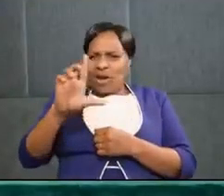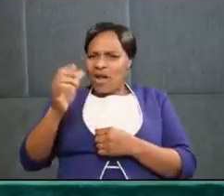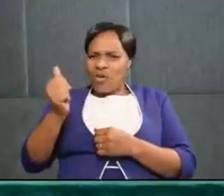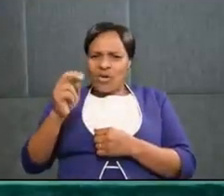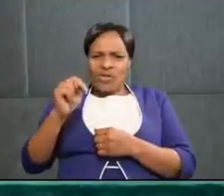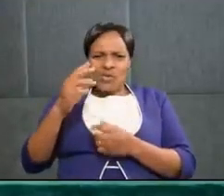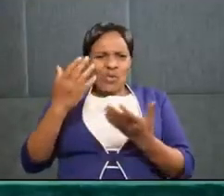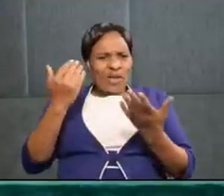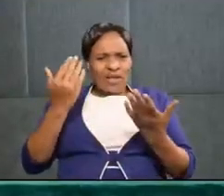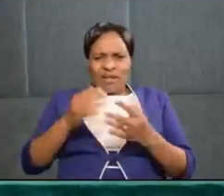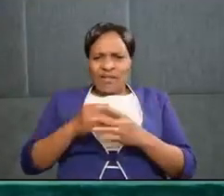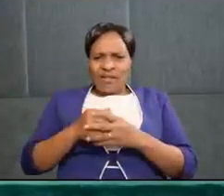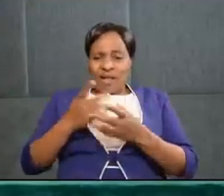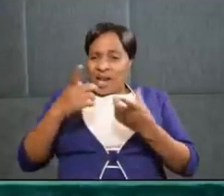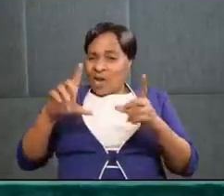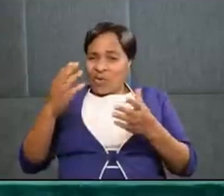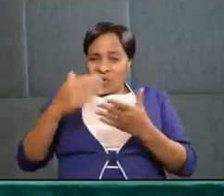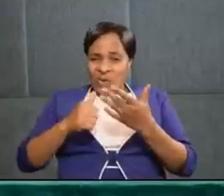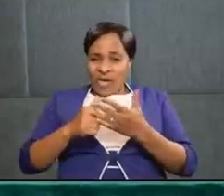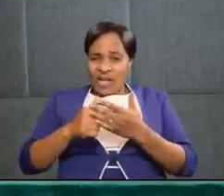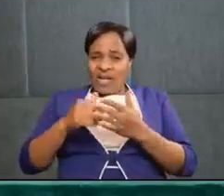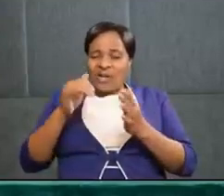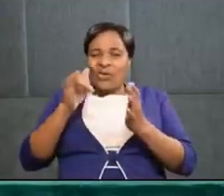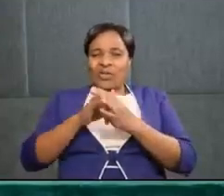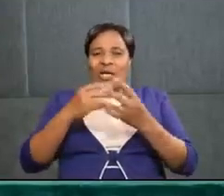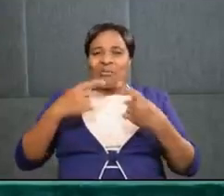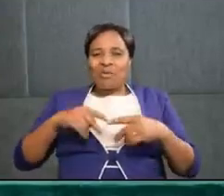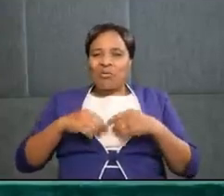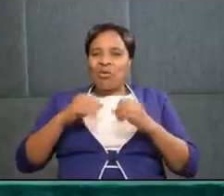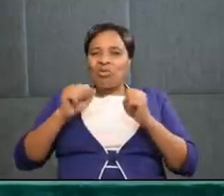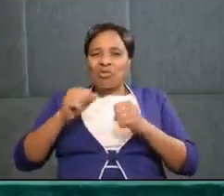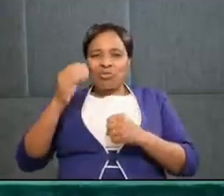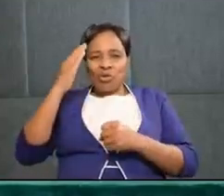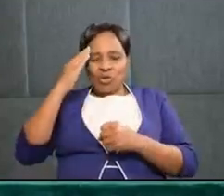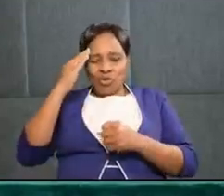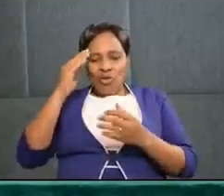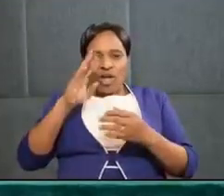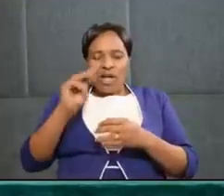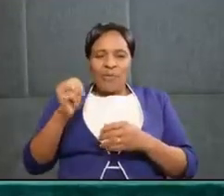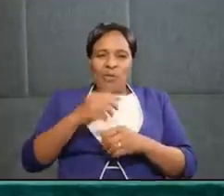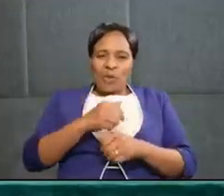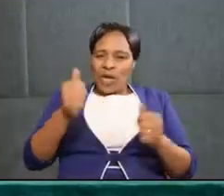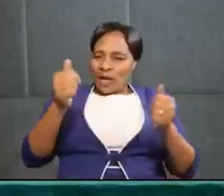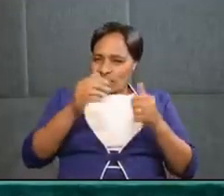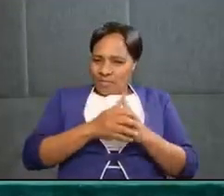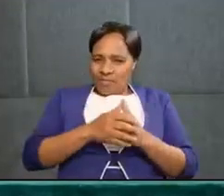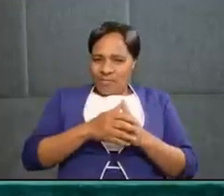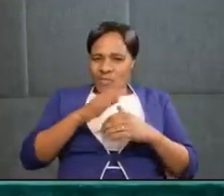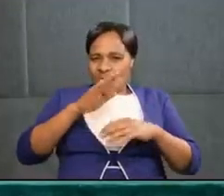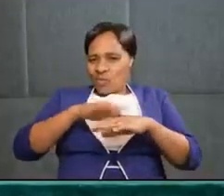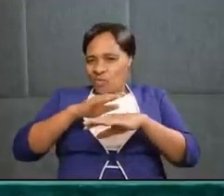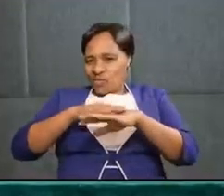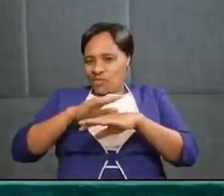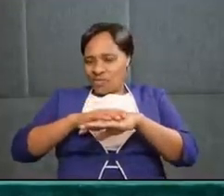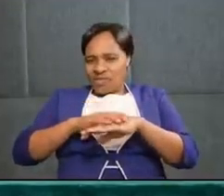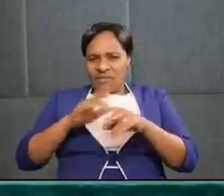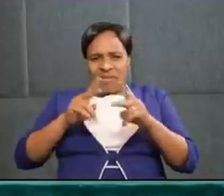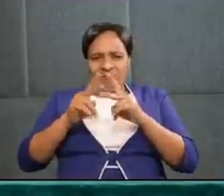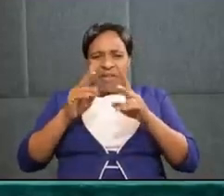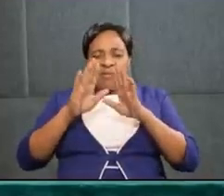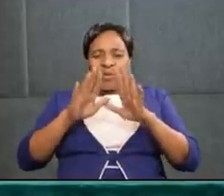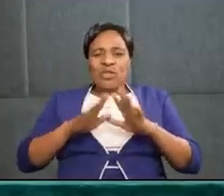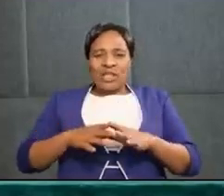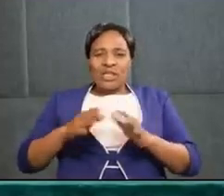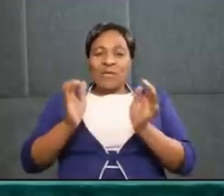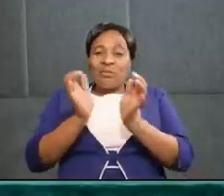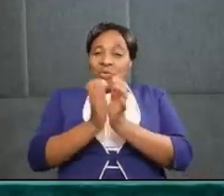Paul used Hebrew language so that the people can know he's one of them. Very good. It was very important for Paul